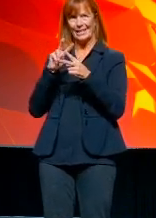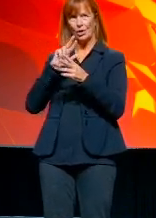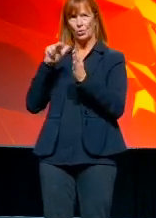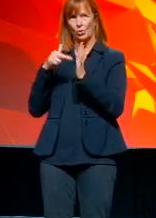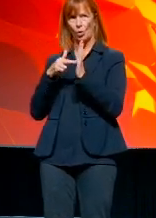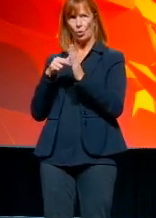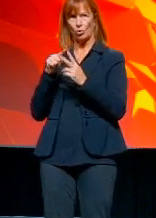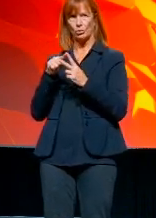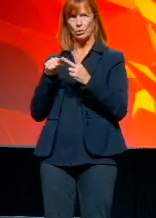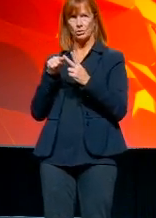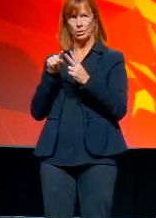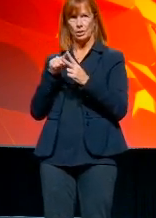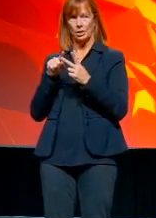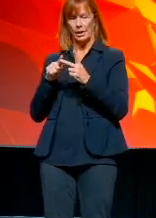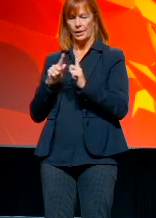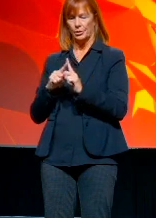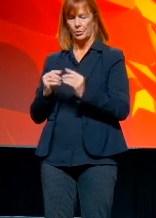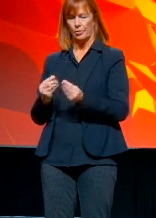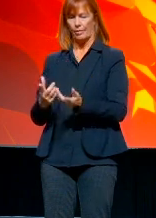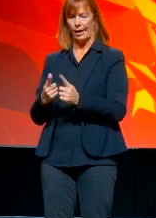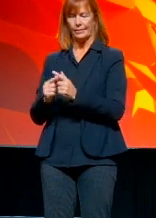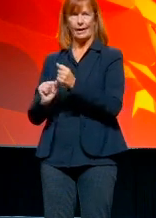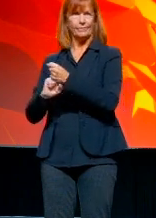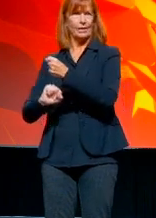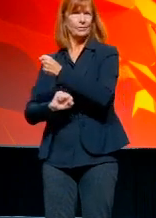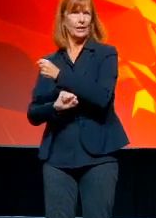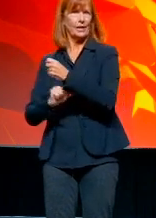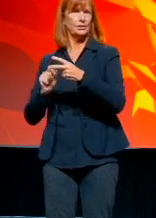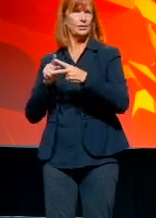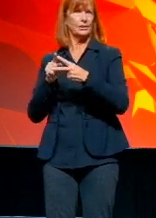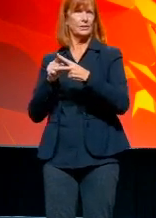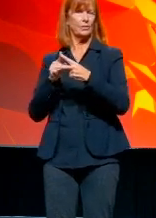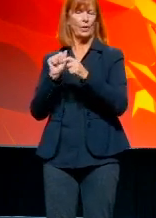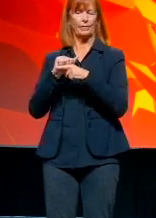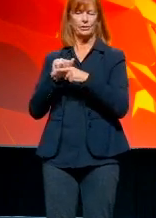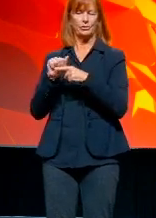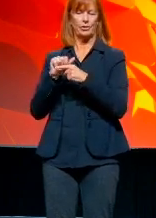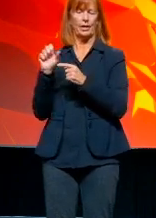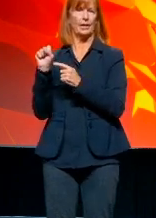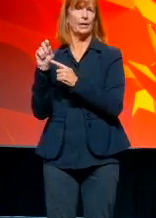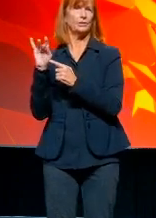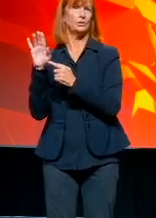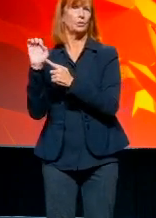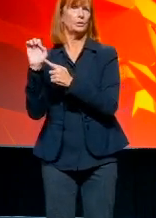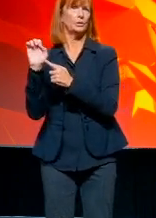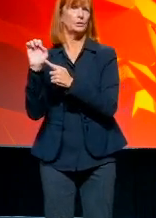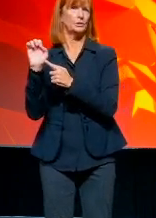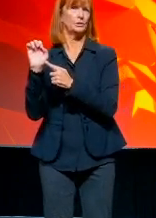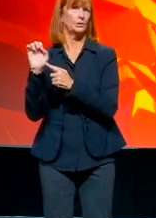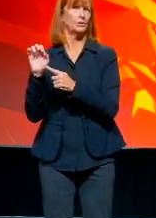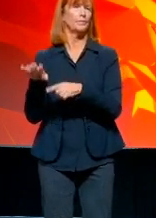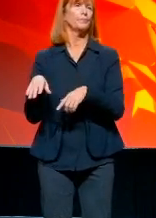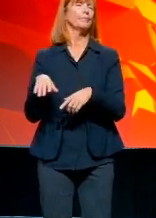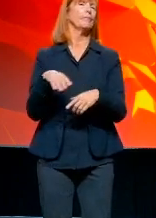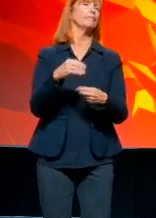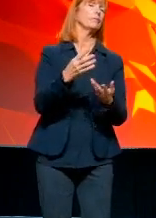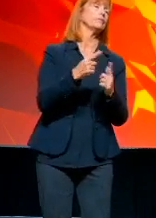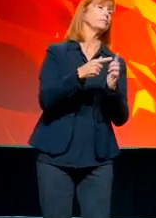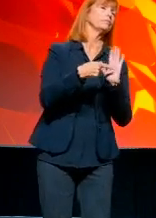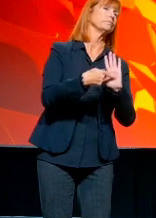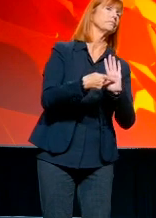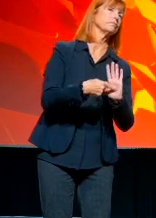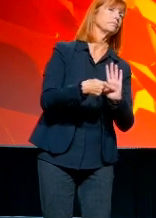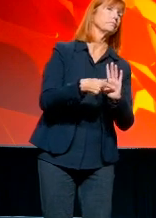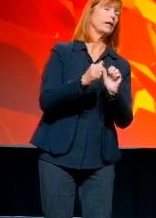workflow for building the foundation model. The first is as a training source, right? So we provide some examples how do we use synthetic